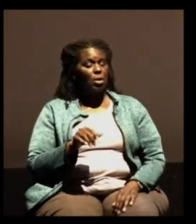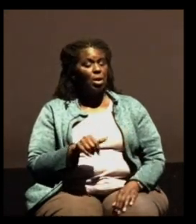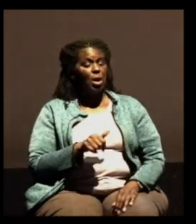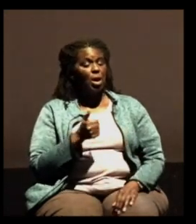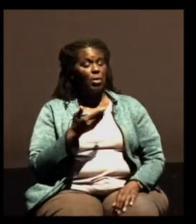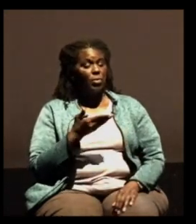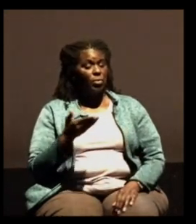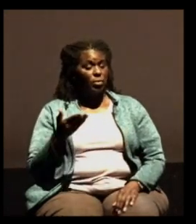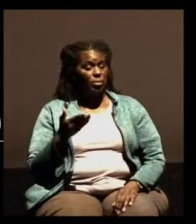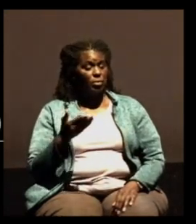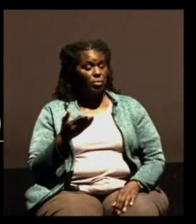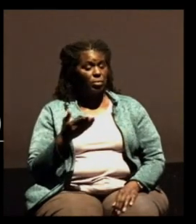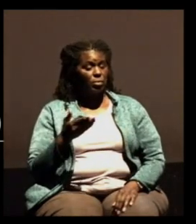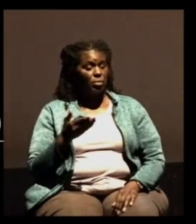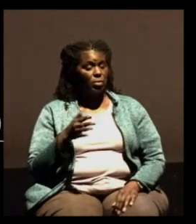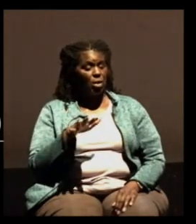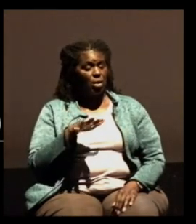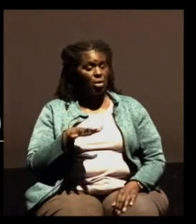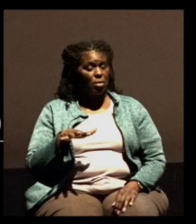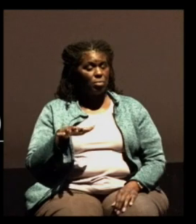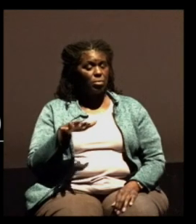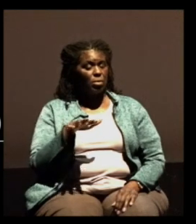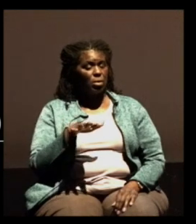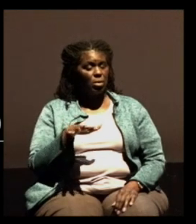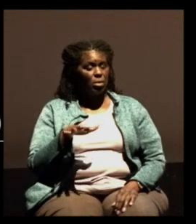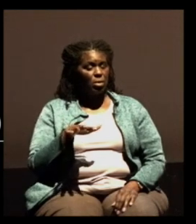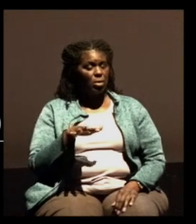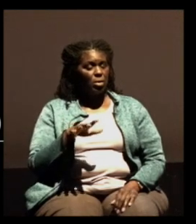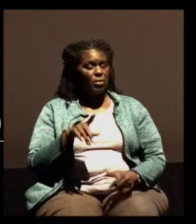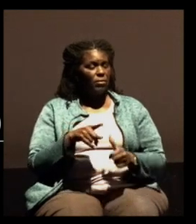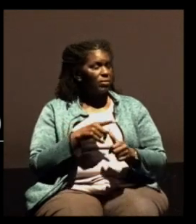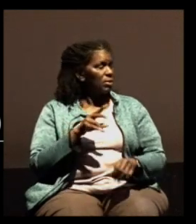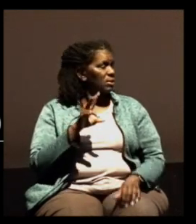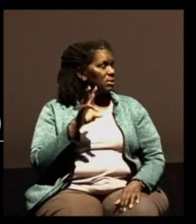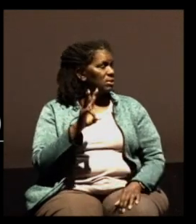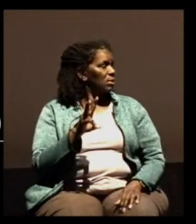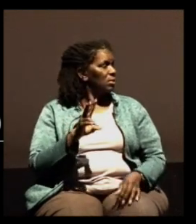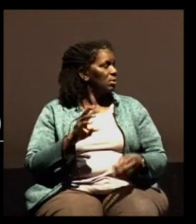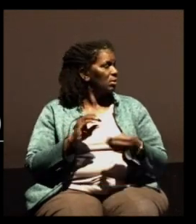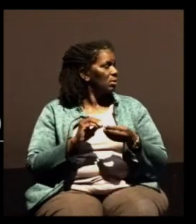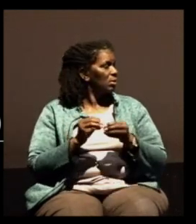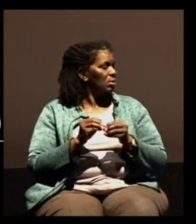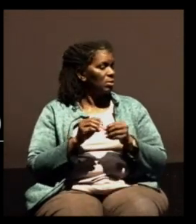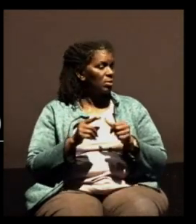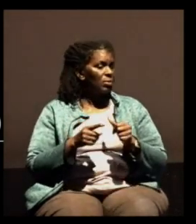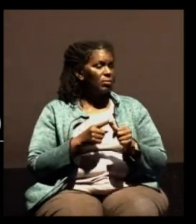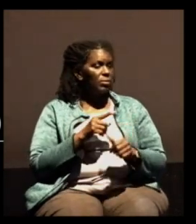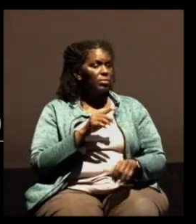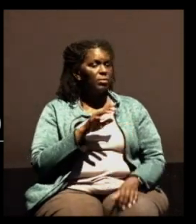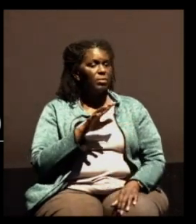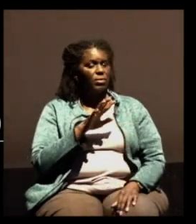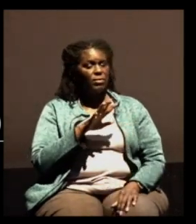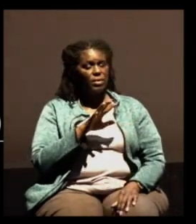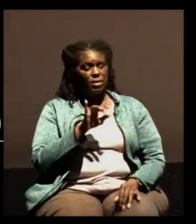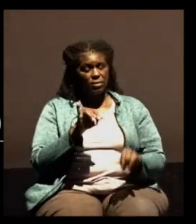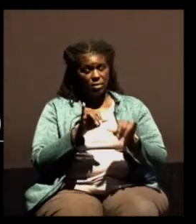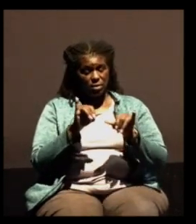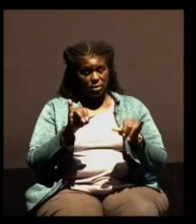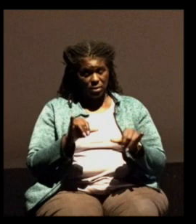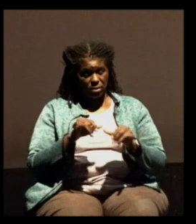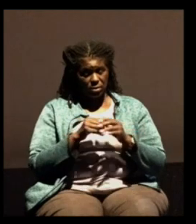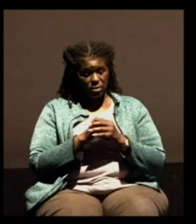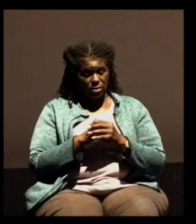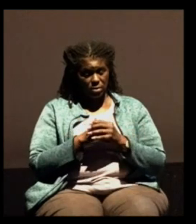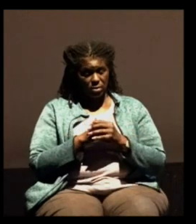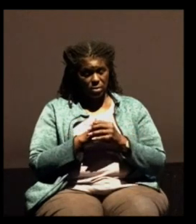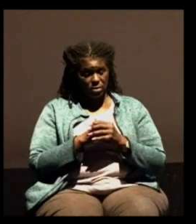better job. It approximated pi to the first seven digits using the first five, six terms. But then came